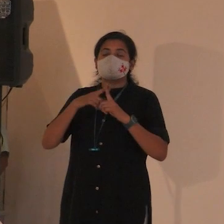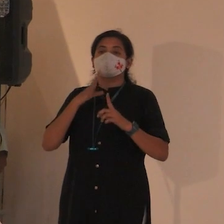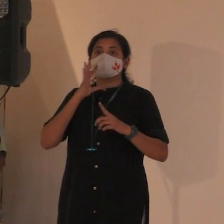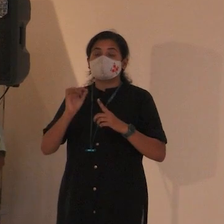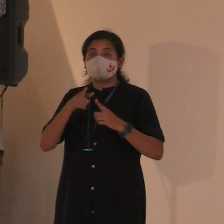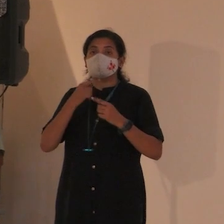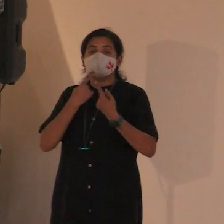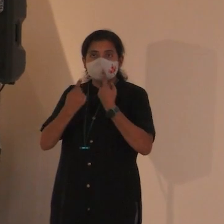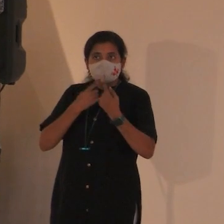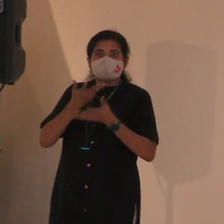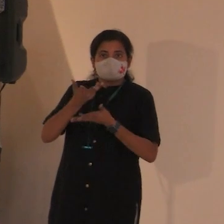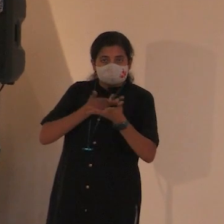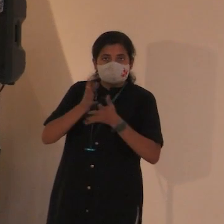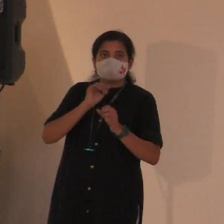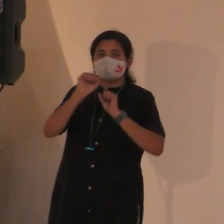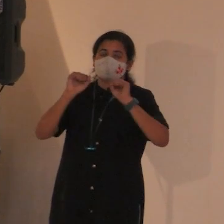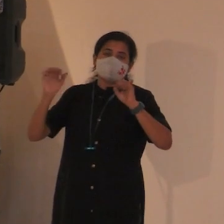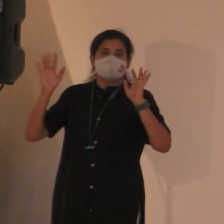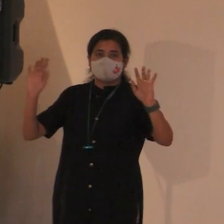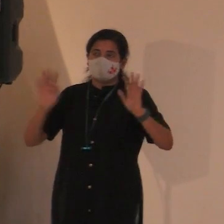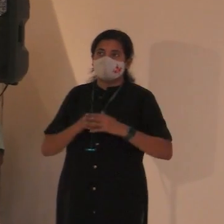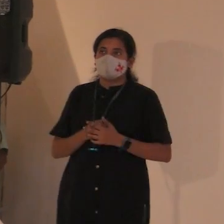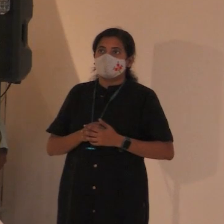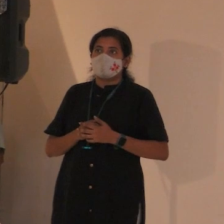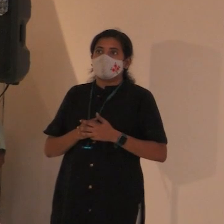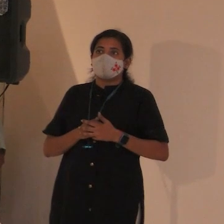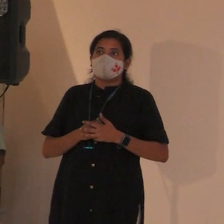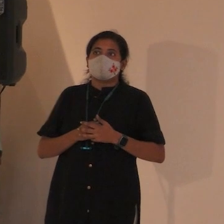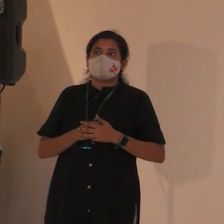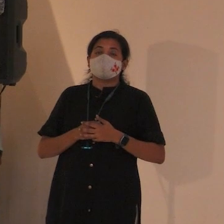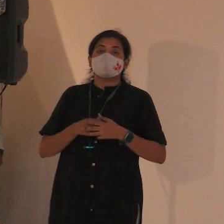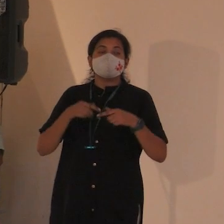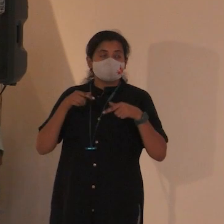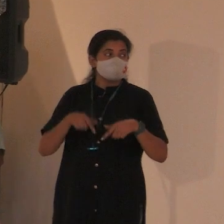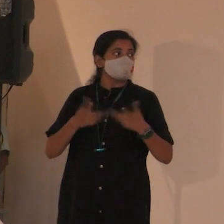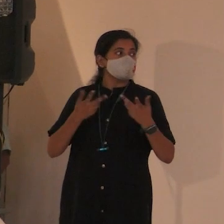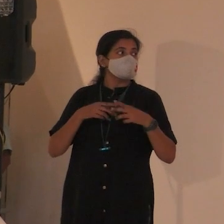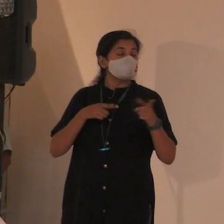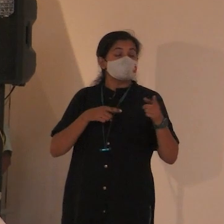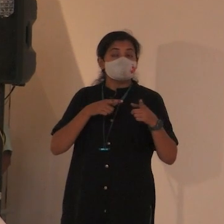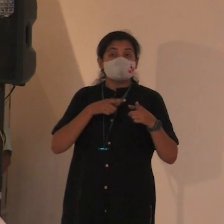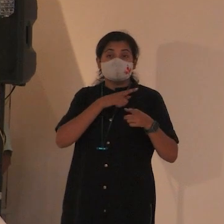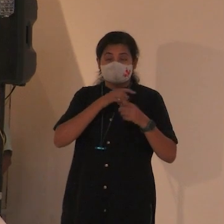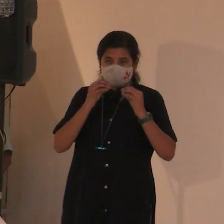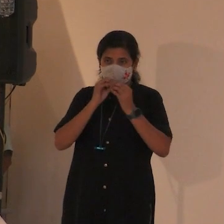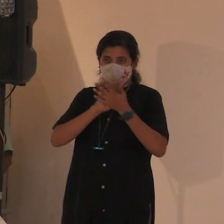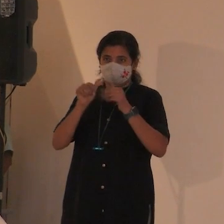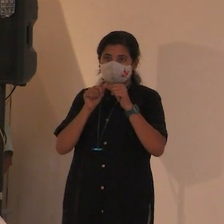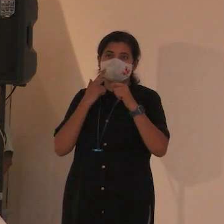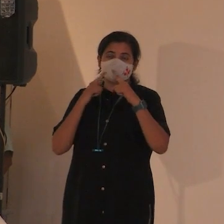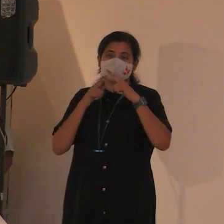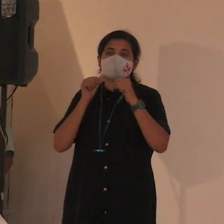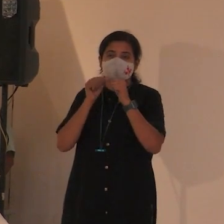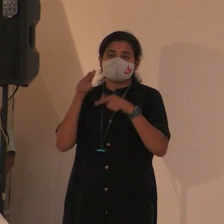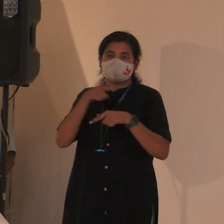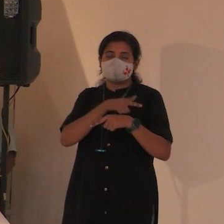thing in any project that we do. So Major General S.L. Bhatia has